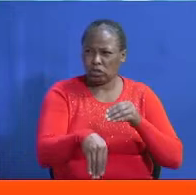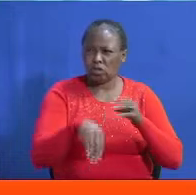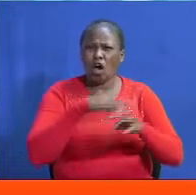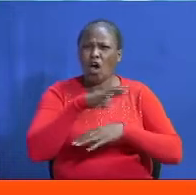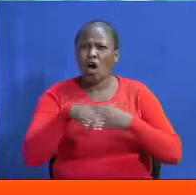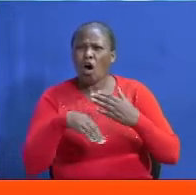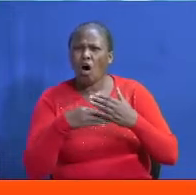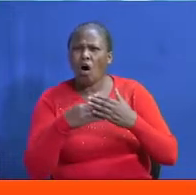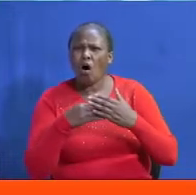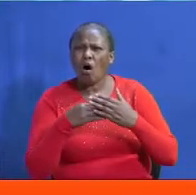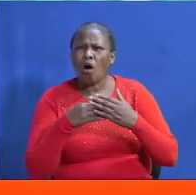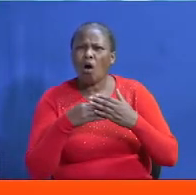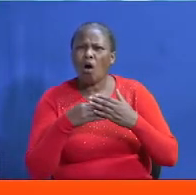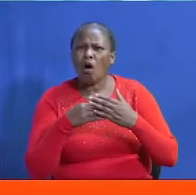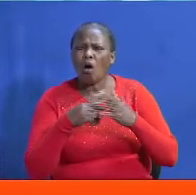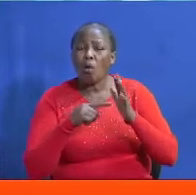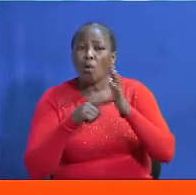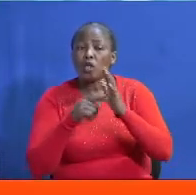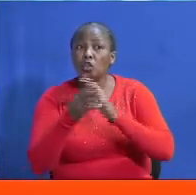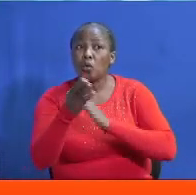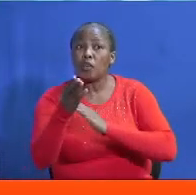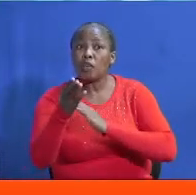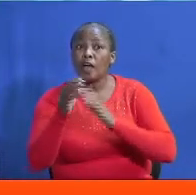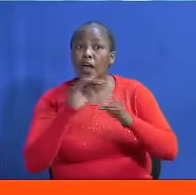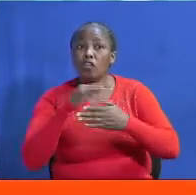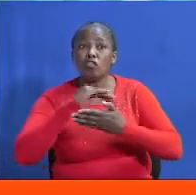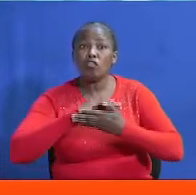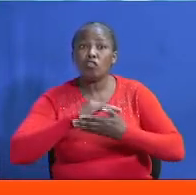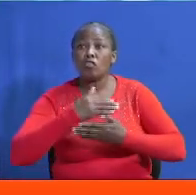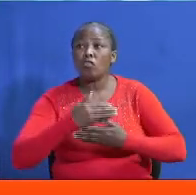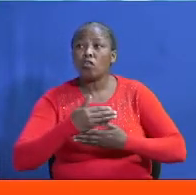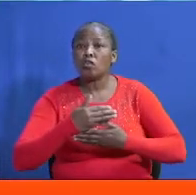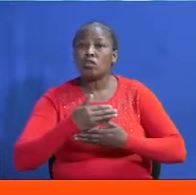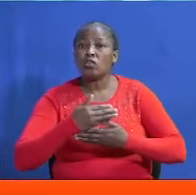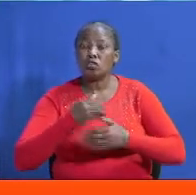networks. Right. So even it will require around someone to hack around